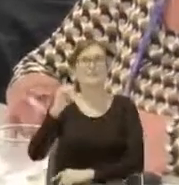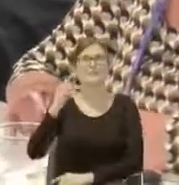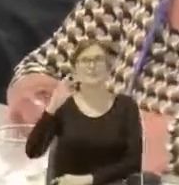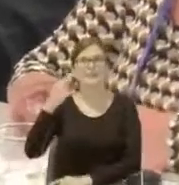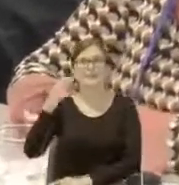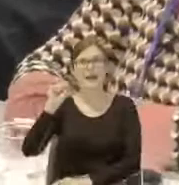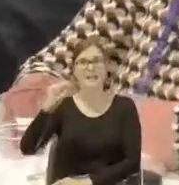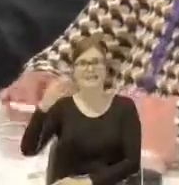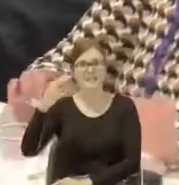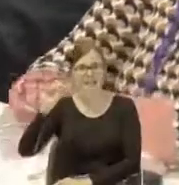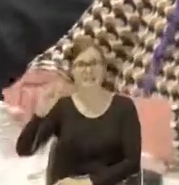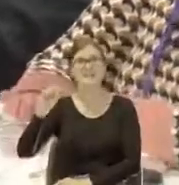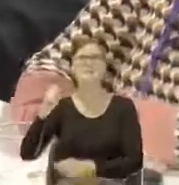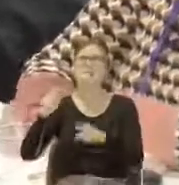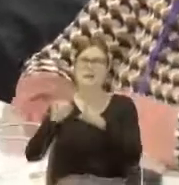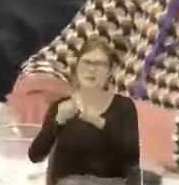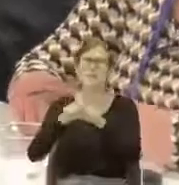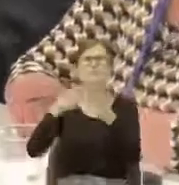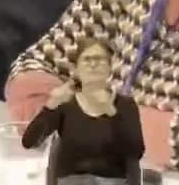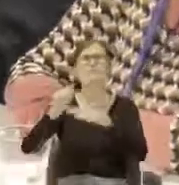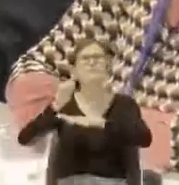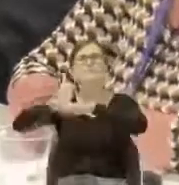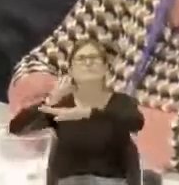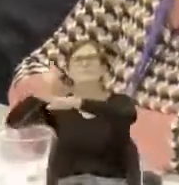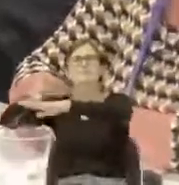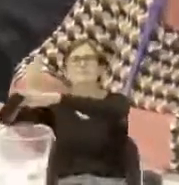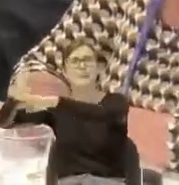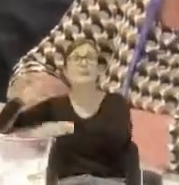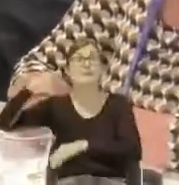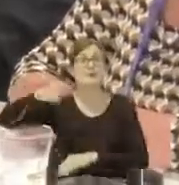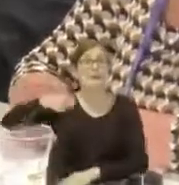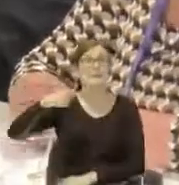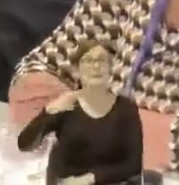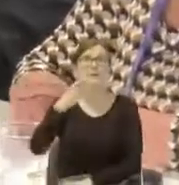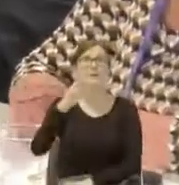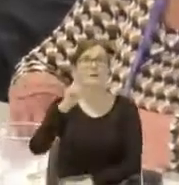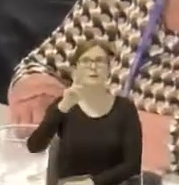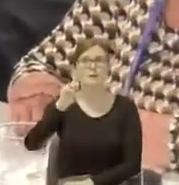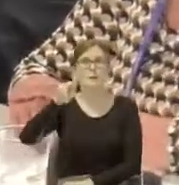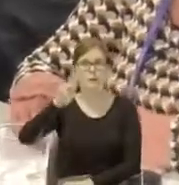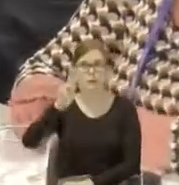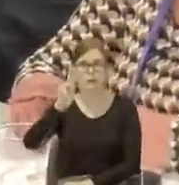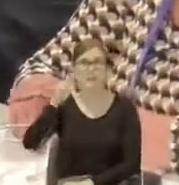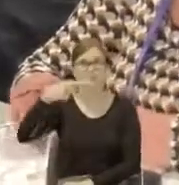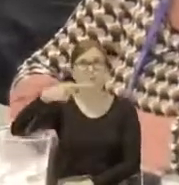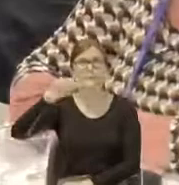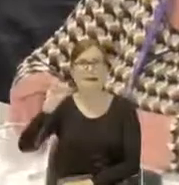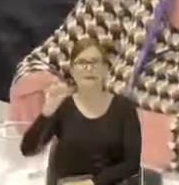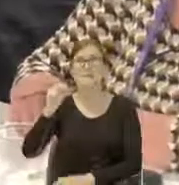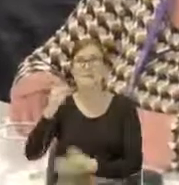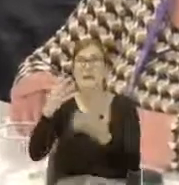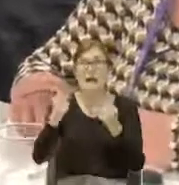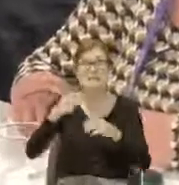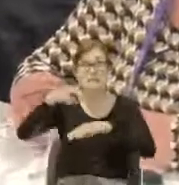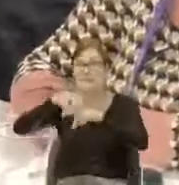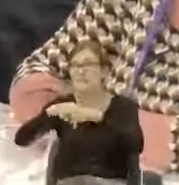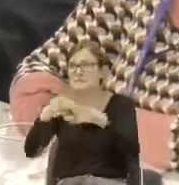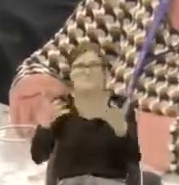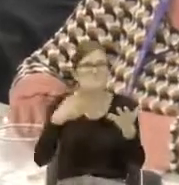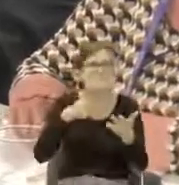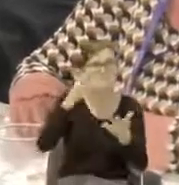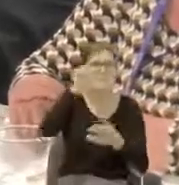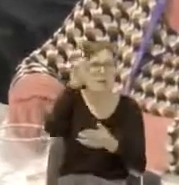where he is sitting. Maybe he's in Arabia. I'm not, it's a very, very, a lot of things are